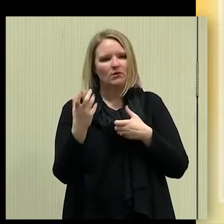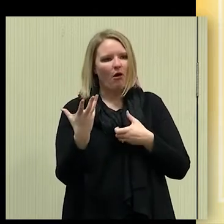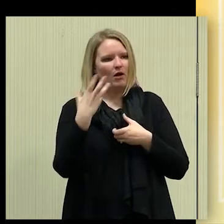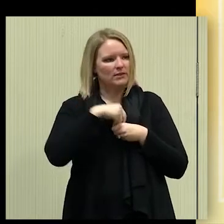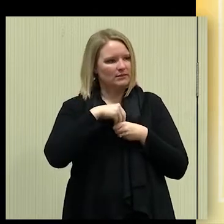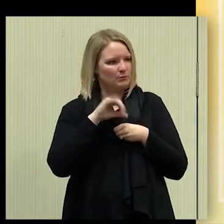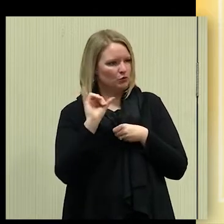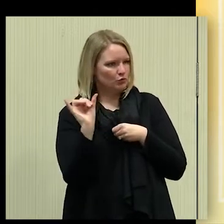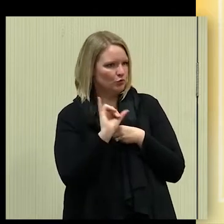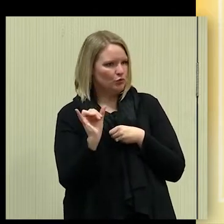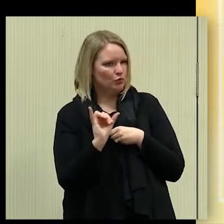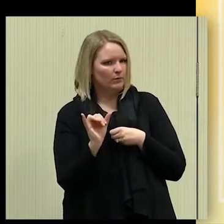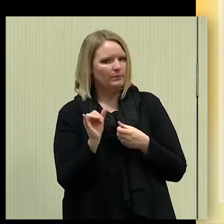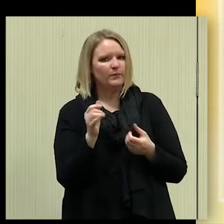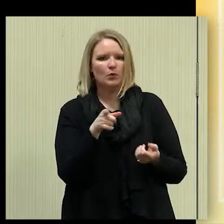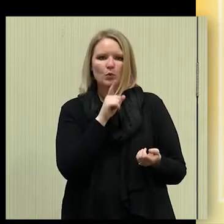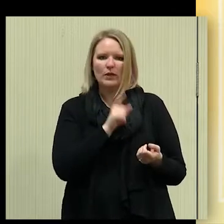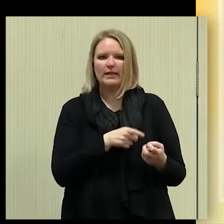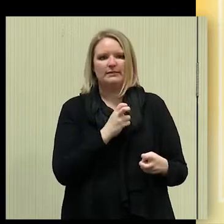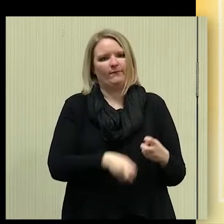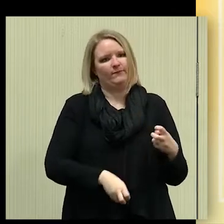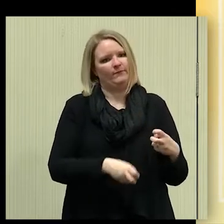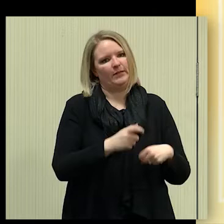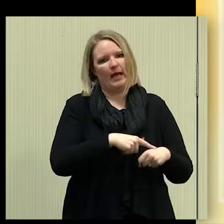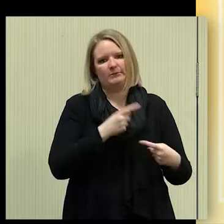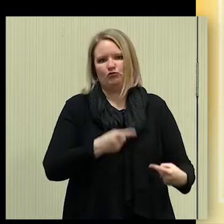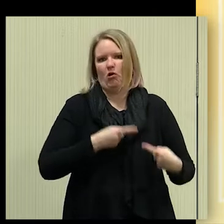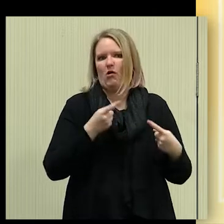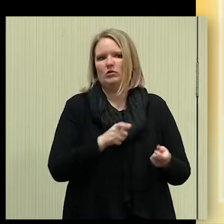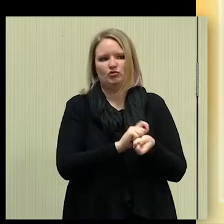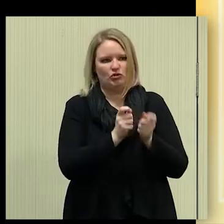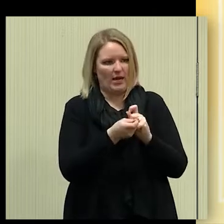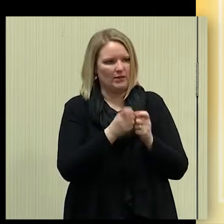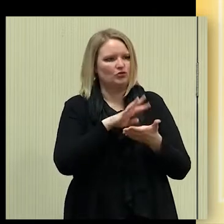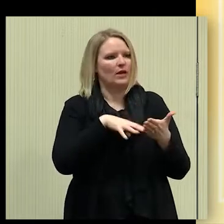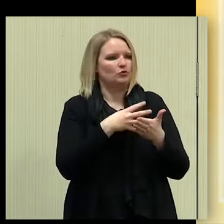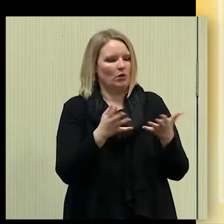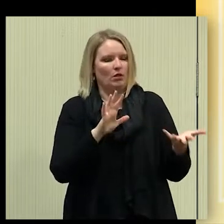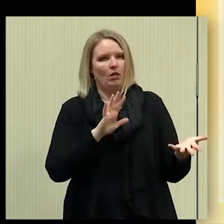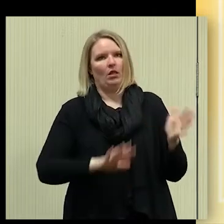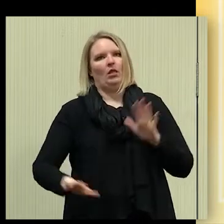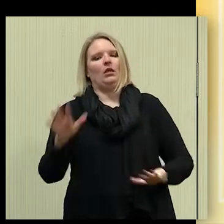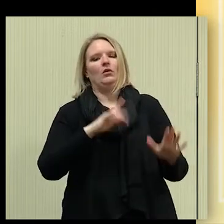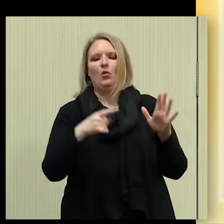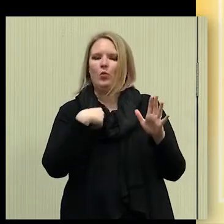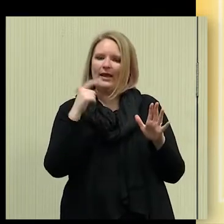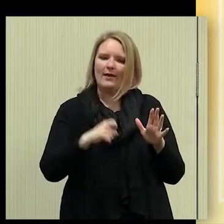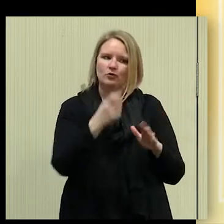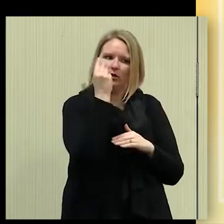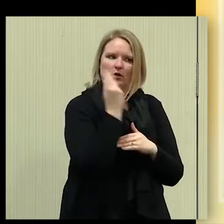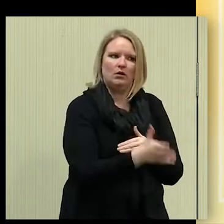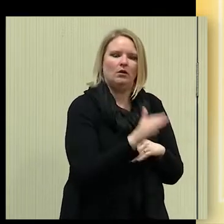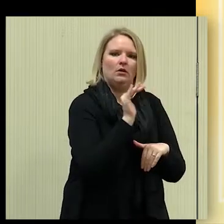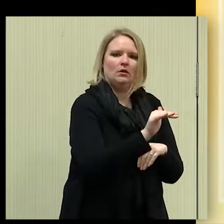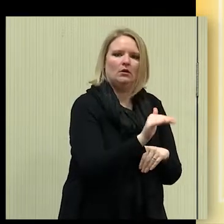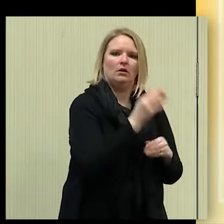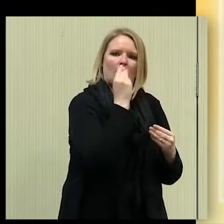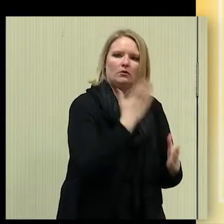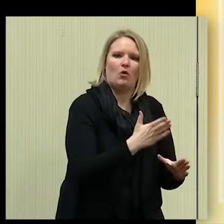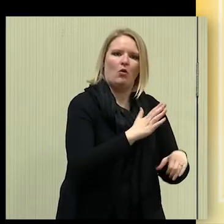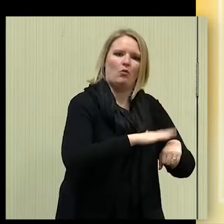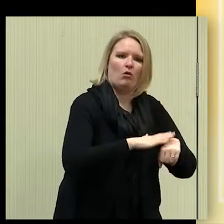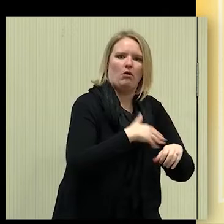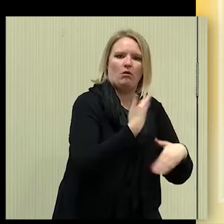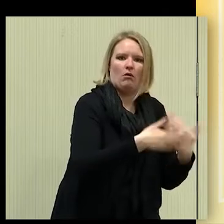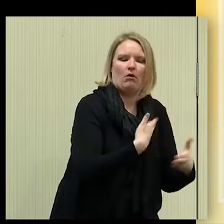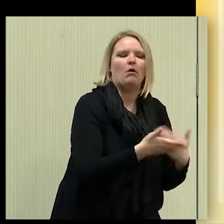who might have a really hard time with changes in a routine. We have to prepare them. We have to help them anticipate what's